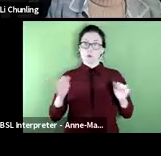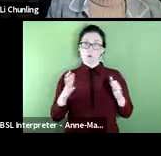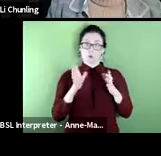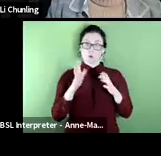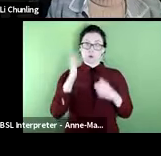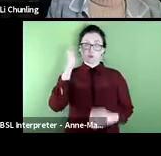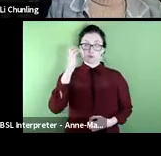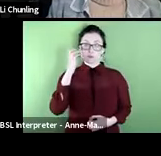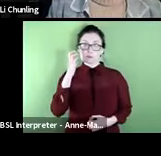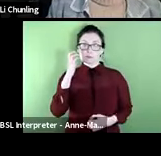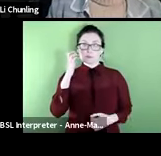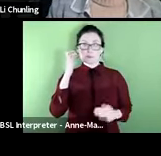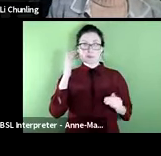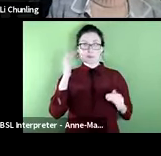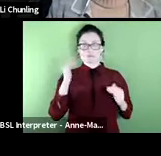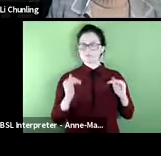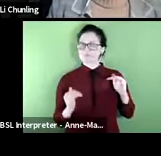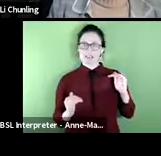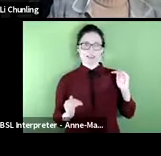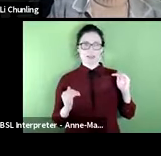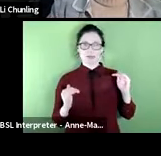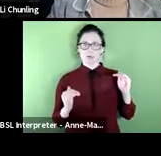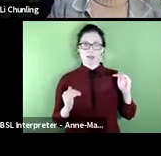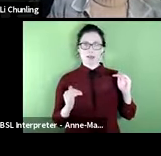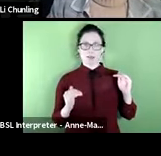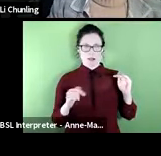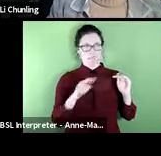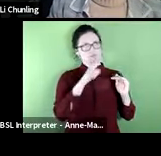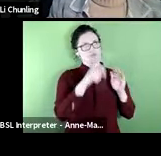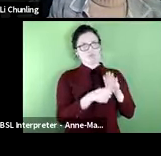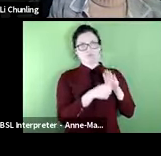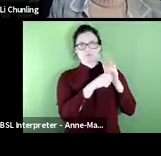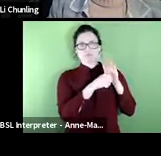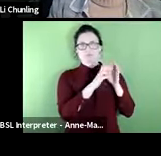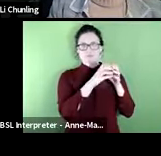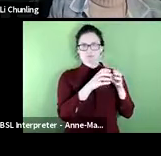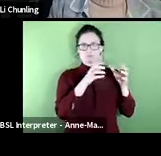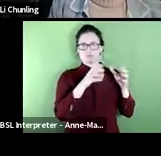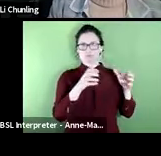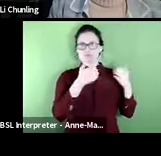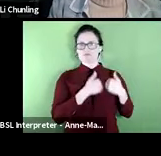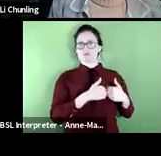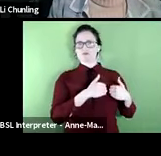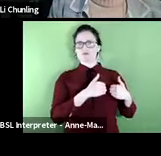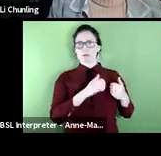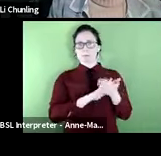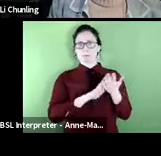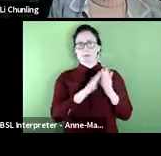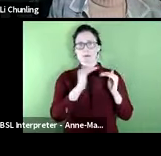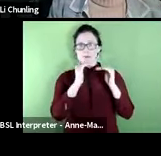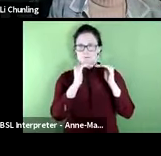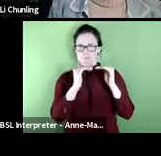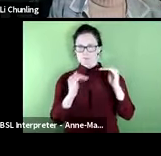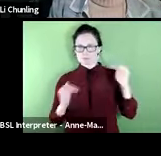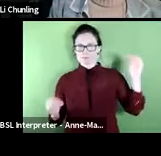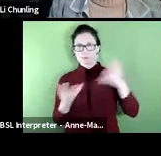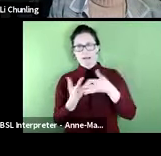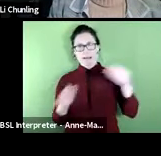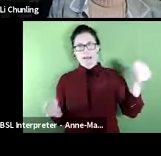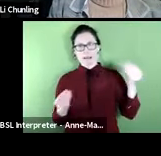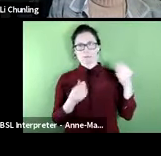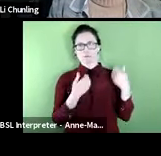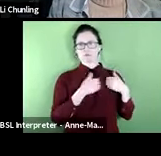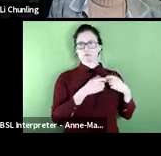very disproportionately affected and benefited people at the top and led to more polarization. I mean, there is reflecting upon